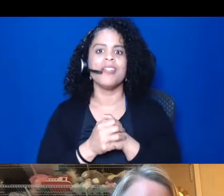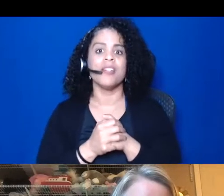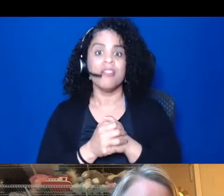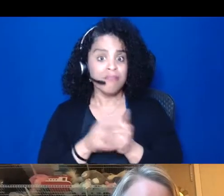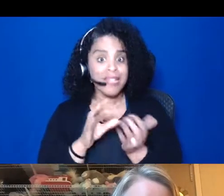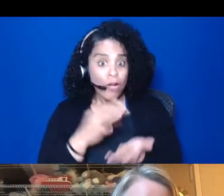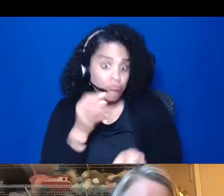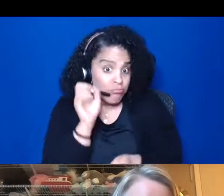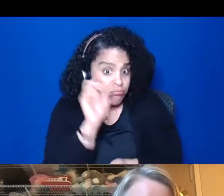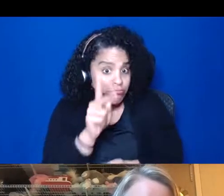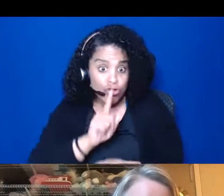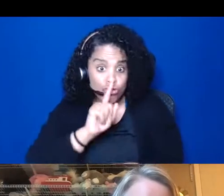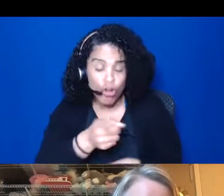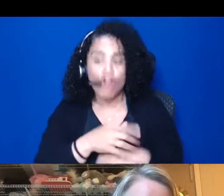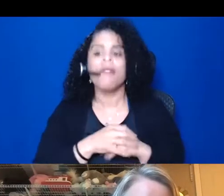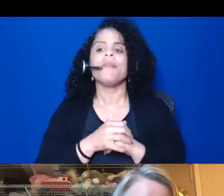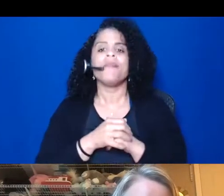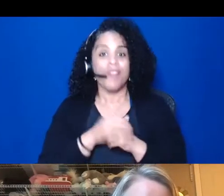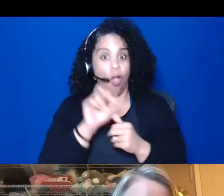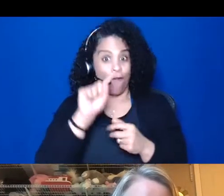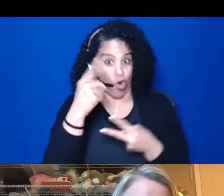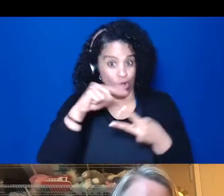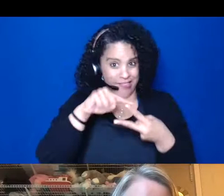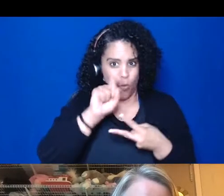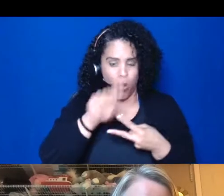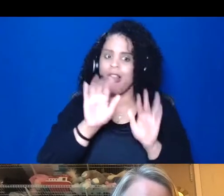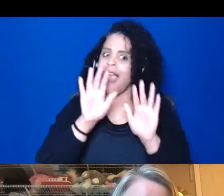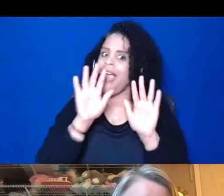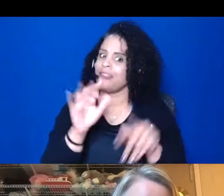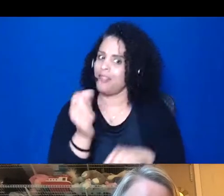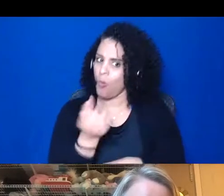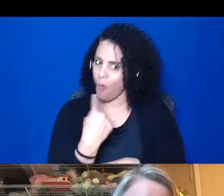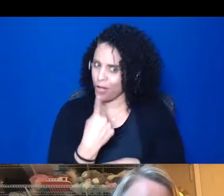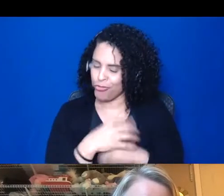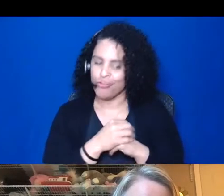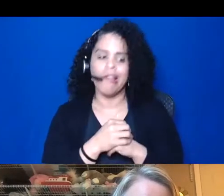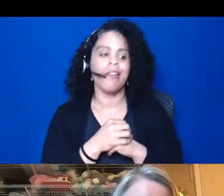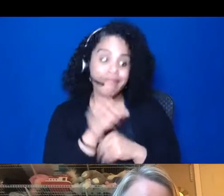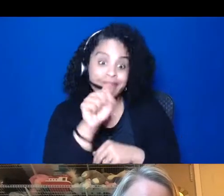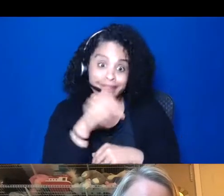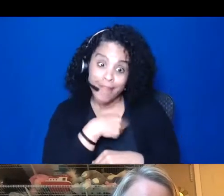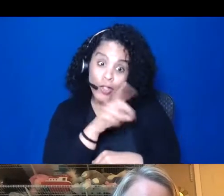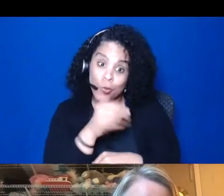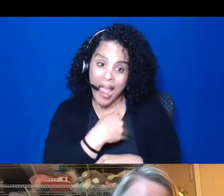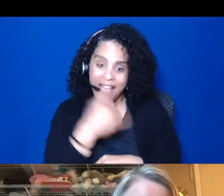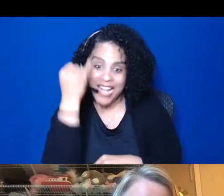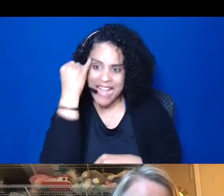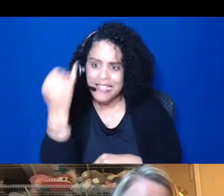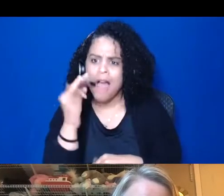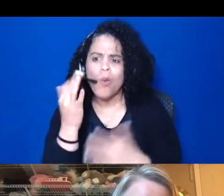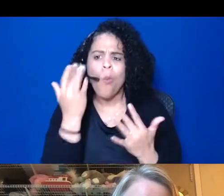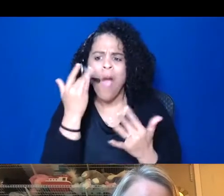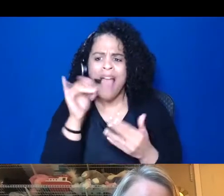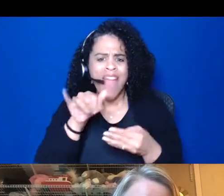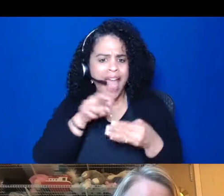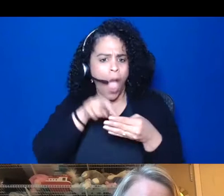Okay, sure. That first question is an excellent question. And yes, I do have an idea of why the